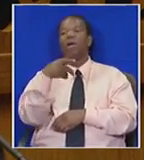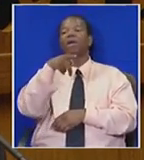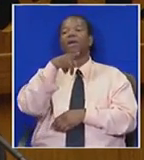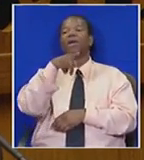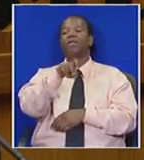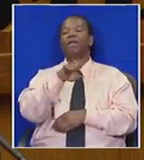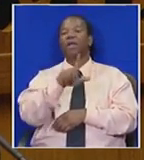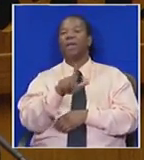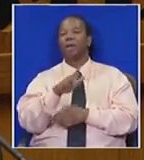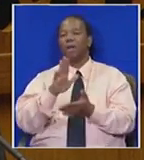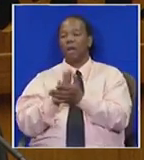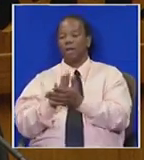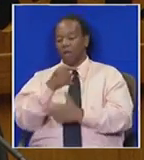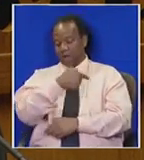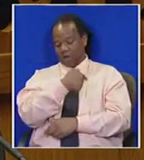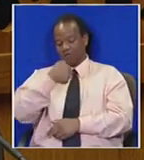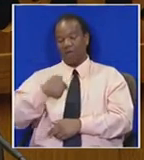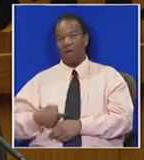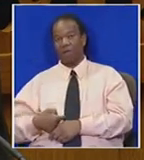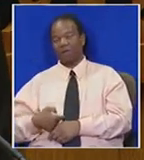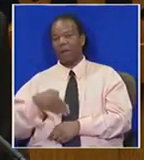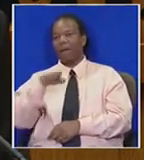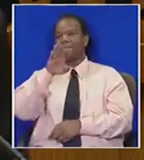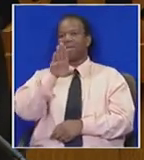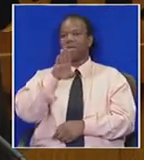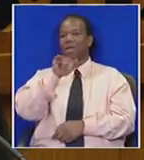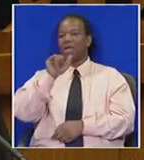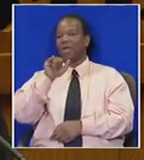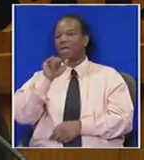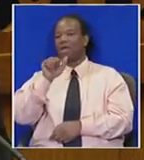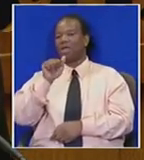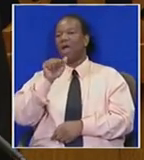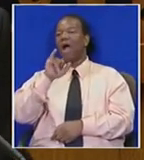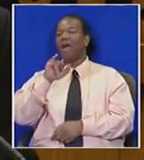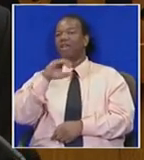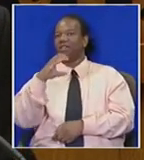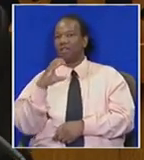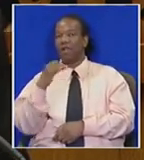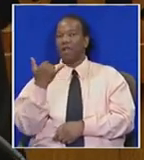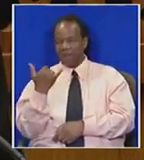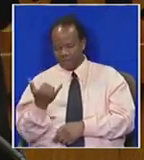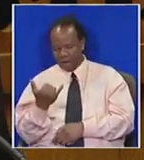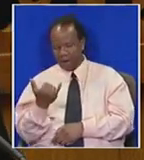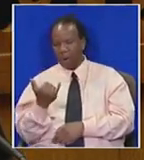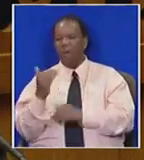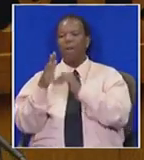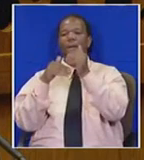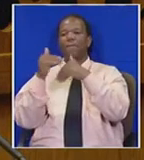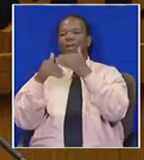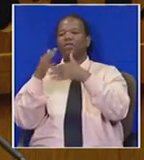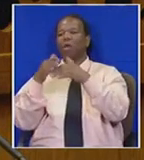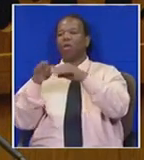while Chinese car maker BAIC reached the halfway mark in constructing the first